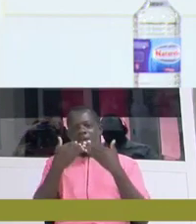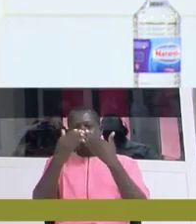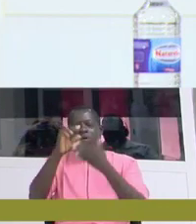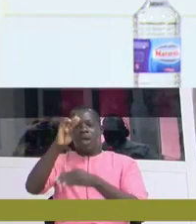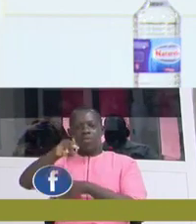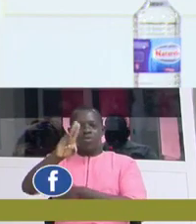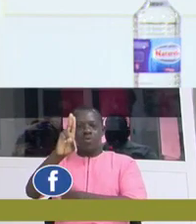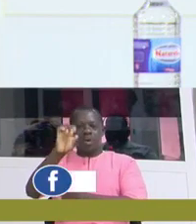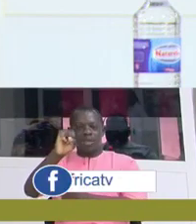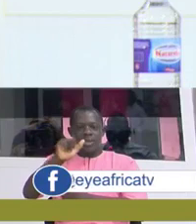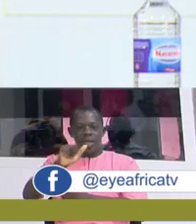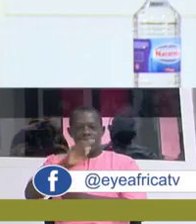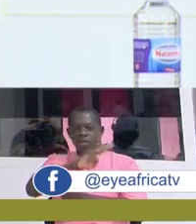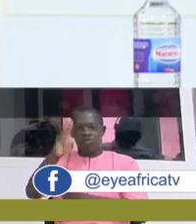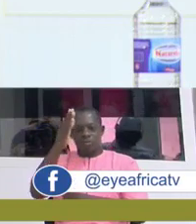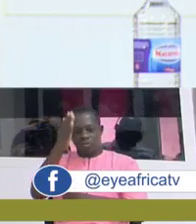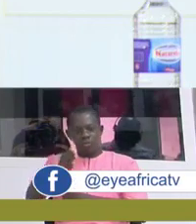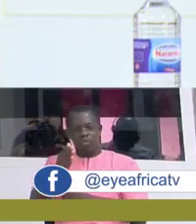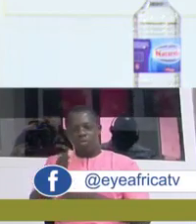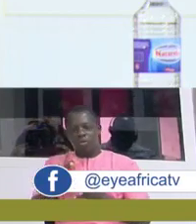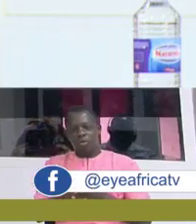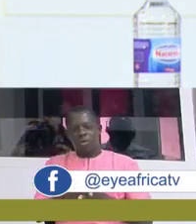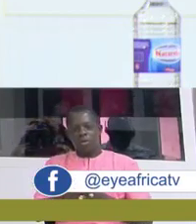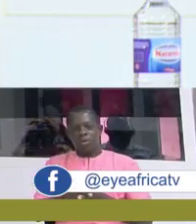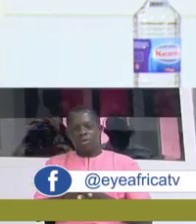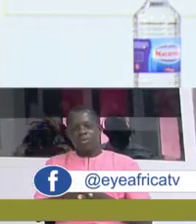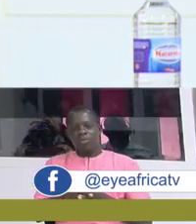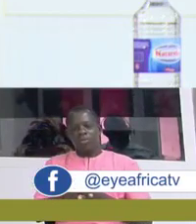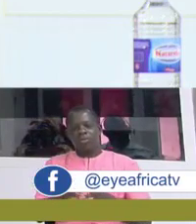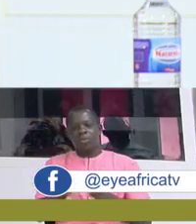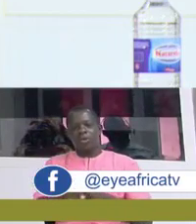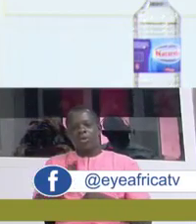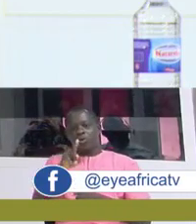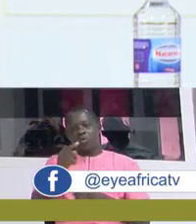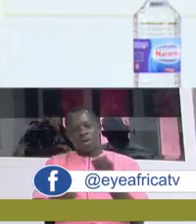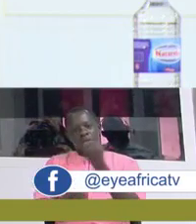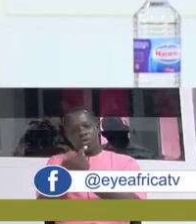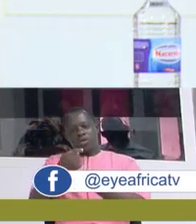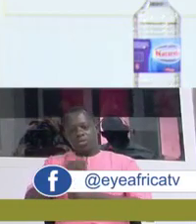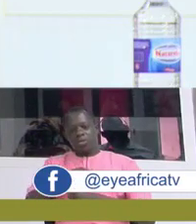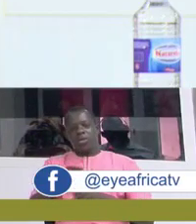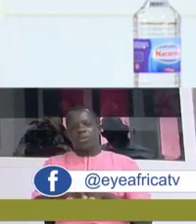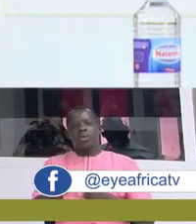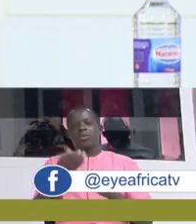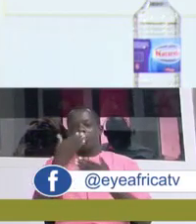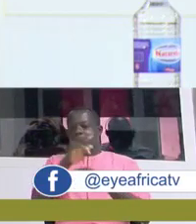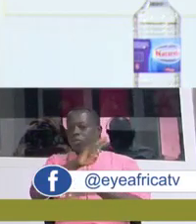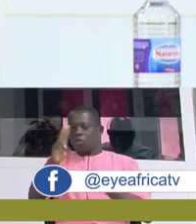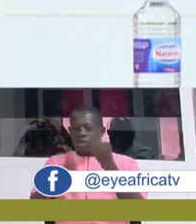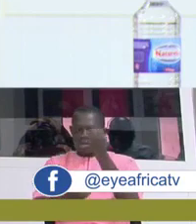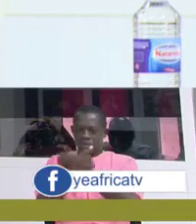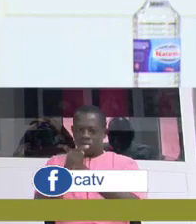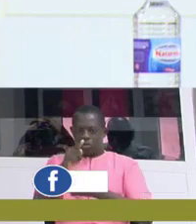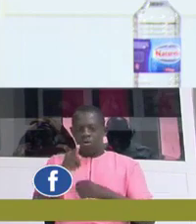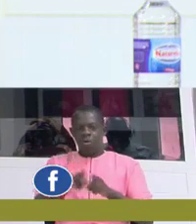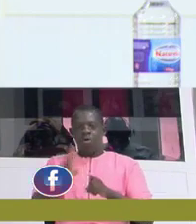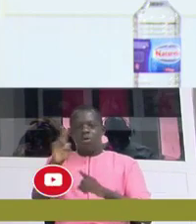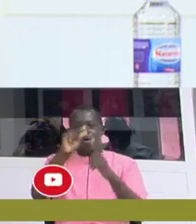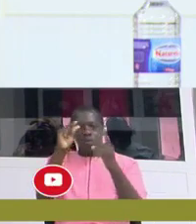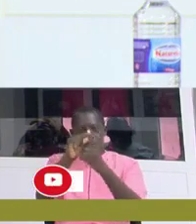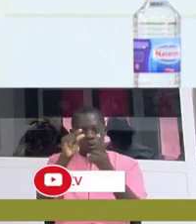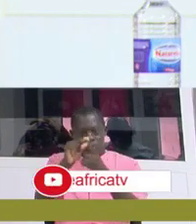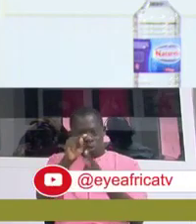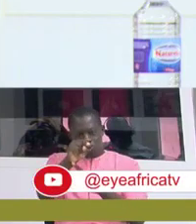I said, Musa. That is not true. He said, you are insulting me. I said, no, I'm not insulting